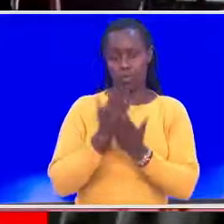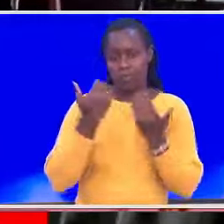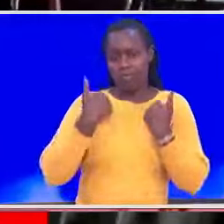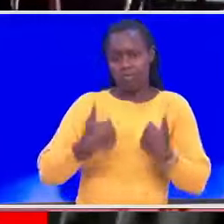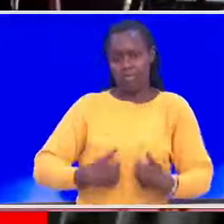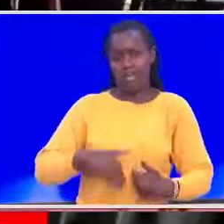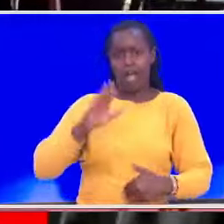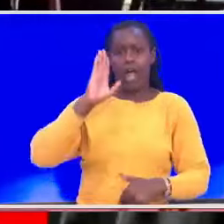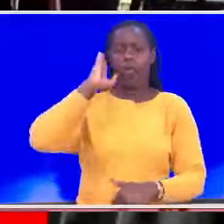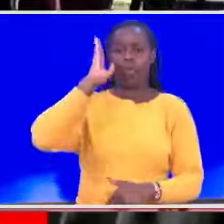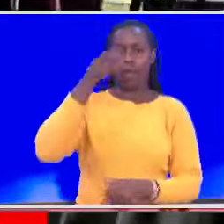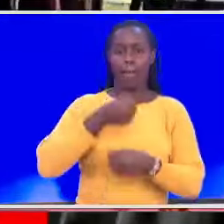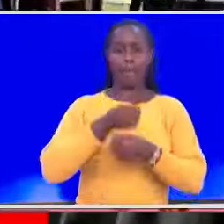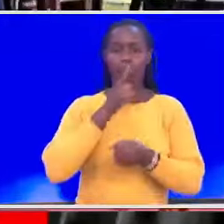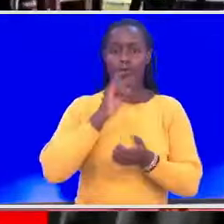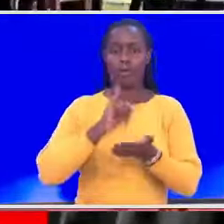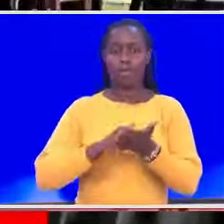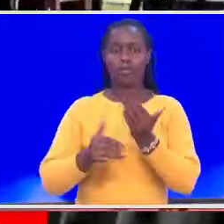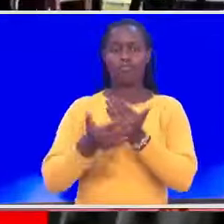ability.